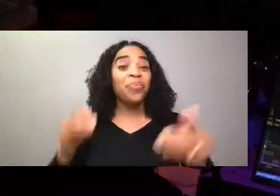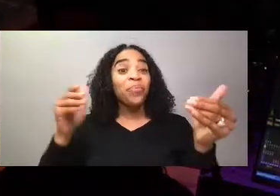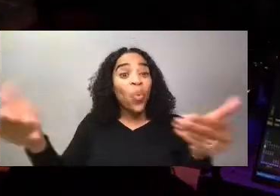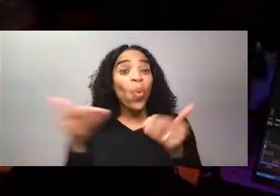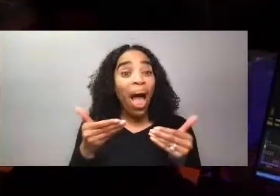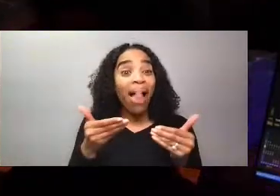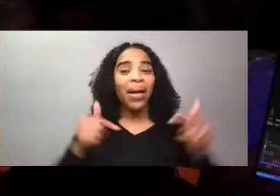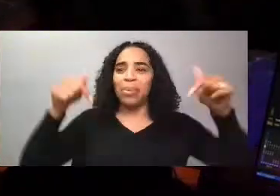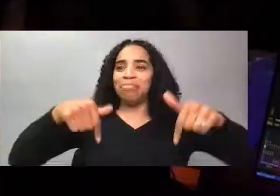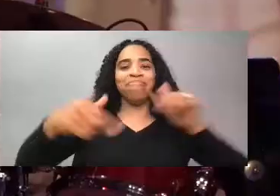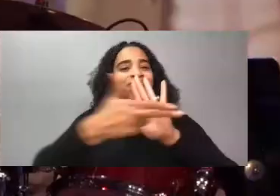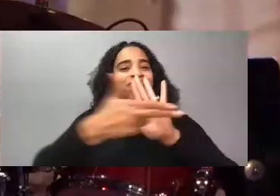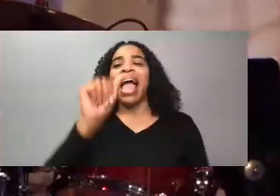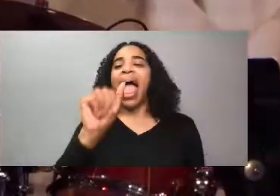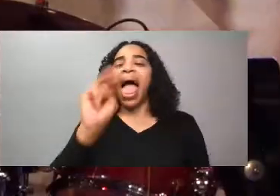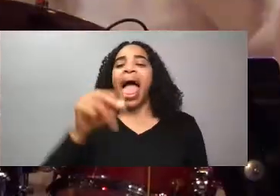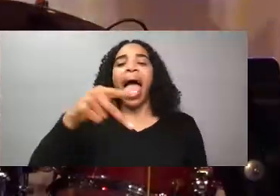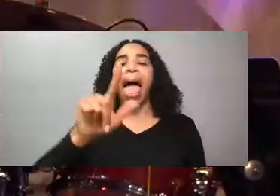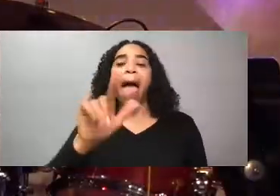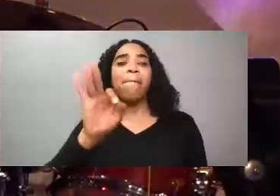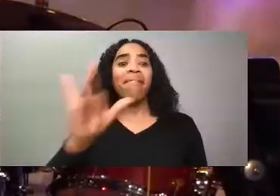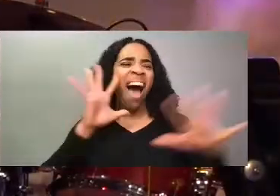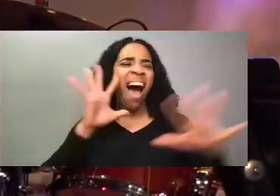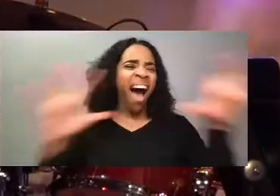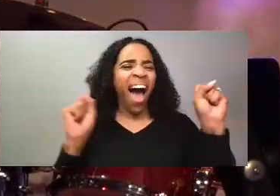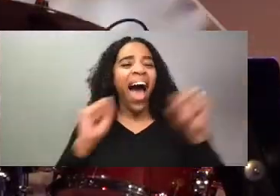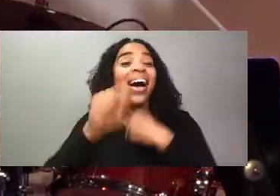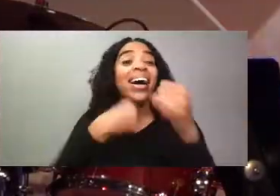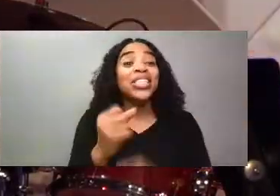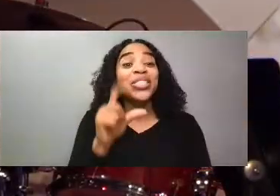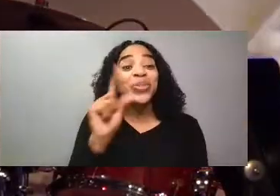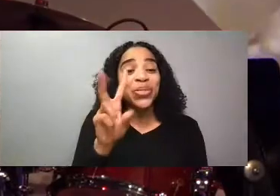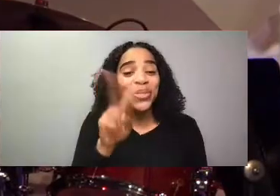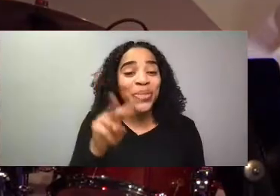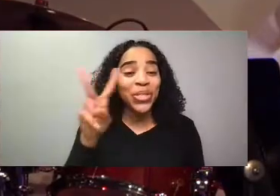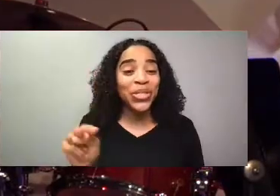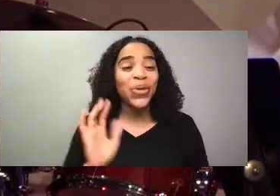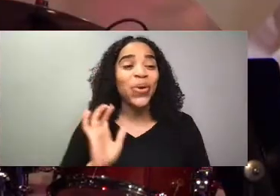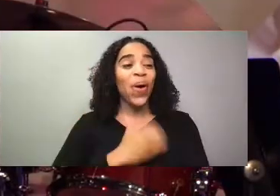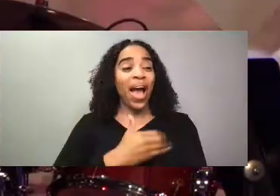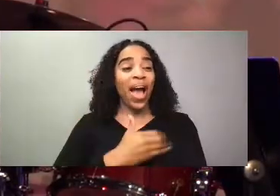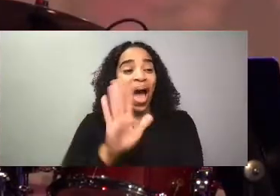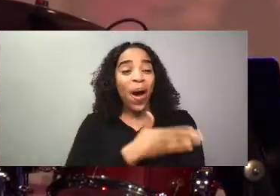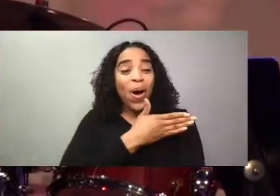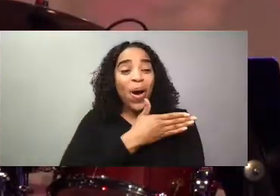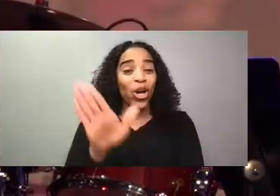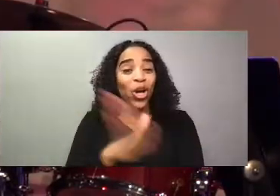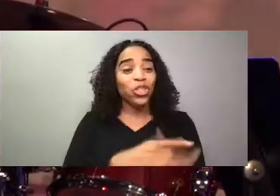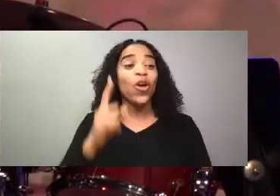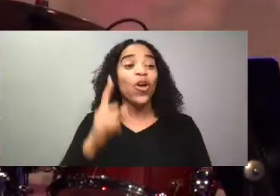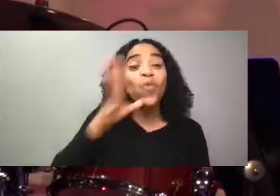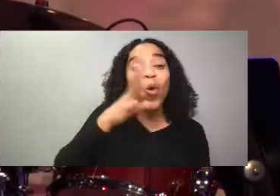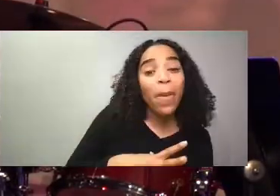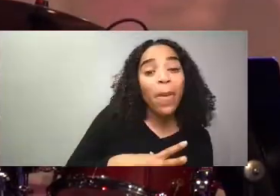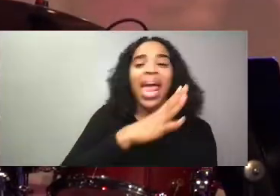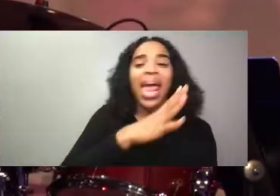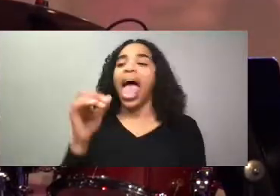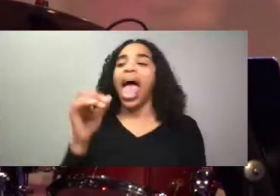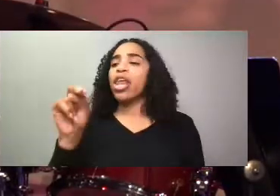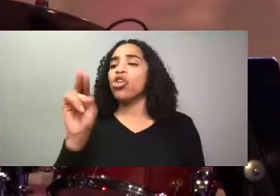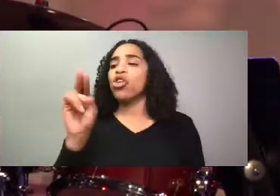Amplify 2022. A concert benefiting the women and non-binary artists who make the music